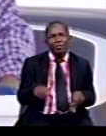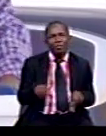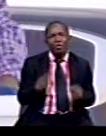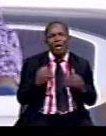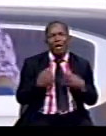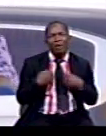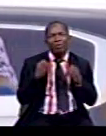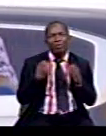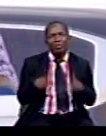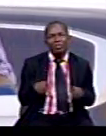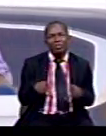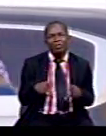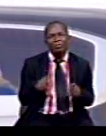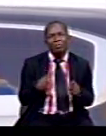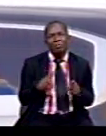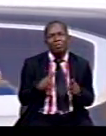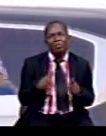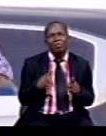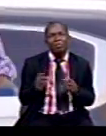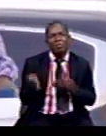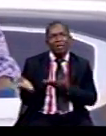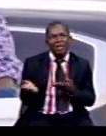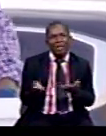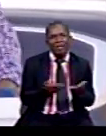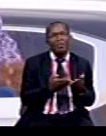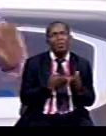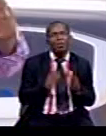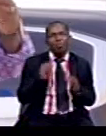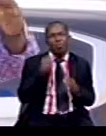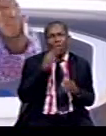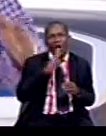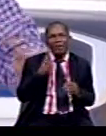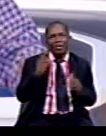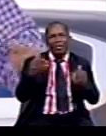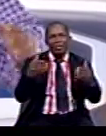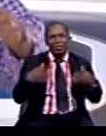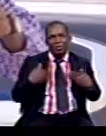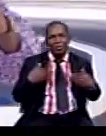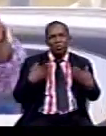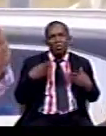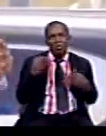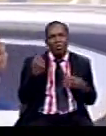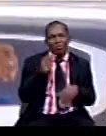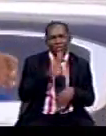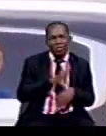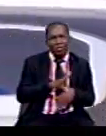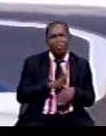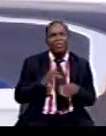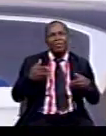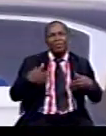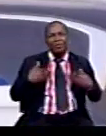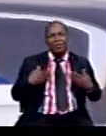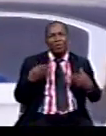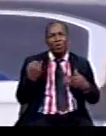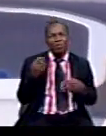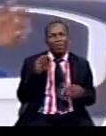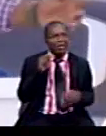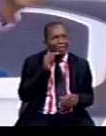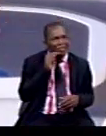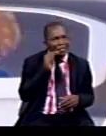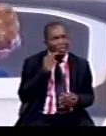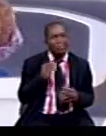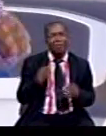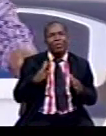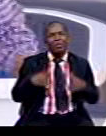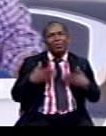the church. We are the youth of Ghana, the youth of Nigeria, the youth of Africa, the youth of every country across the world.